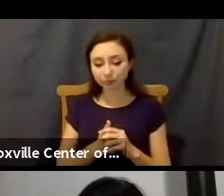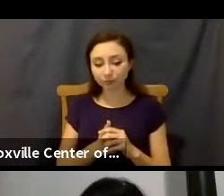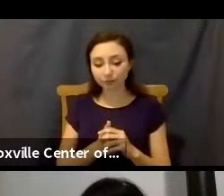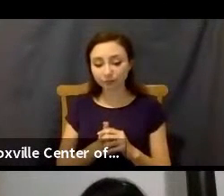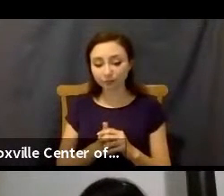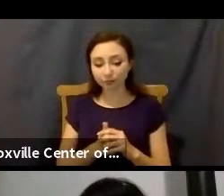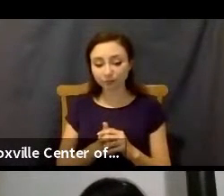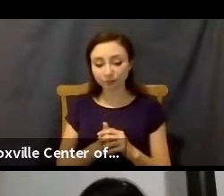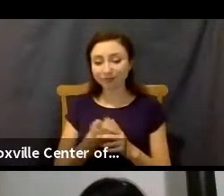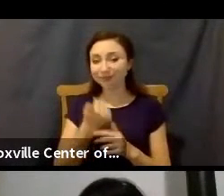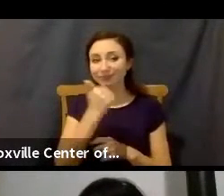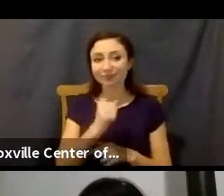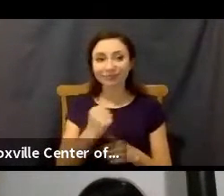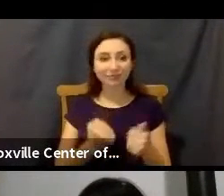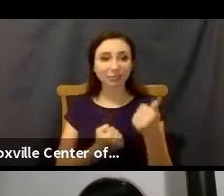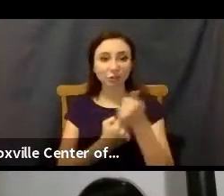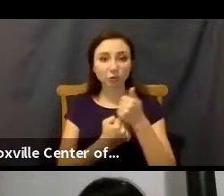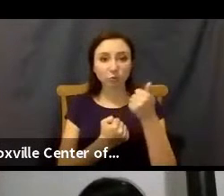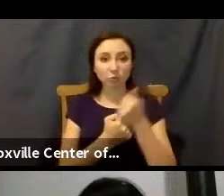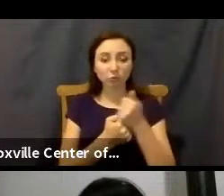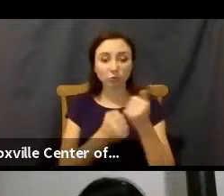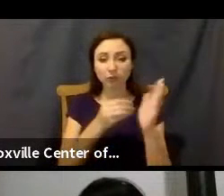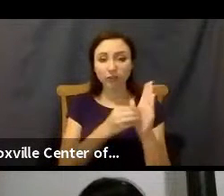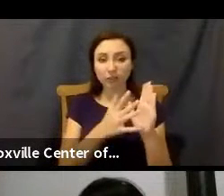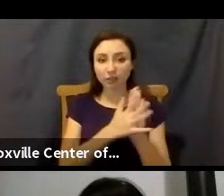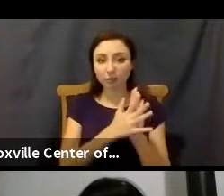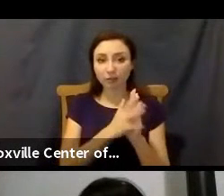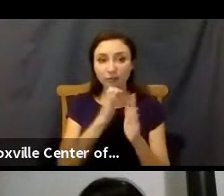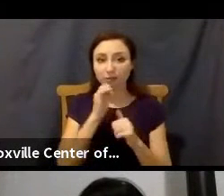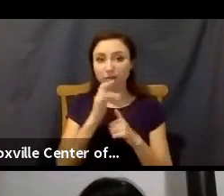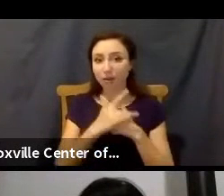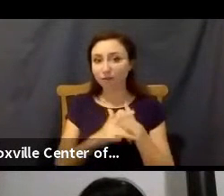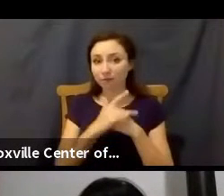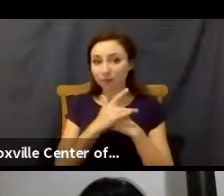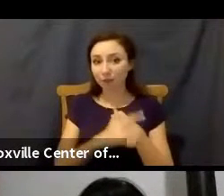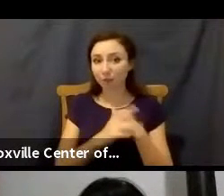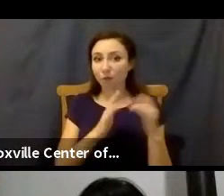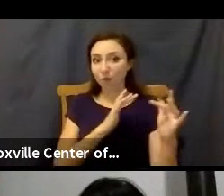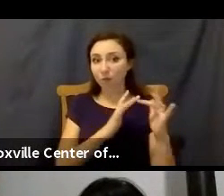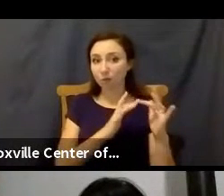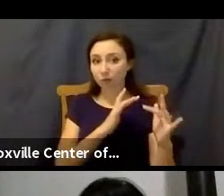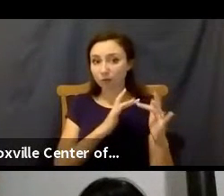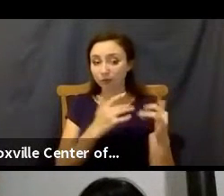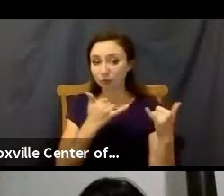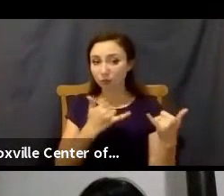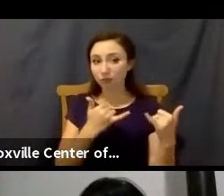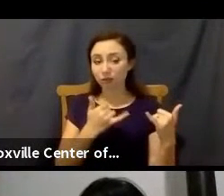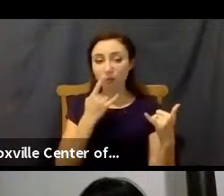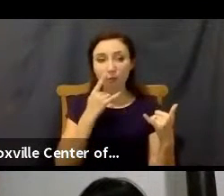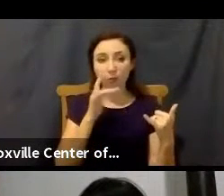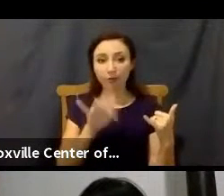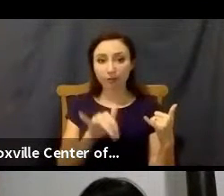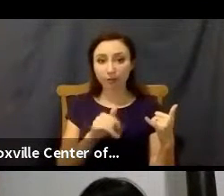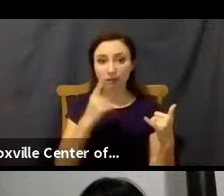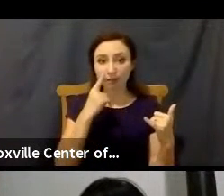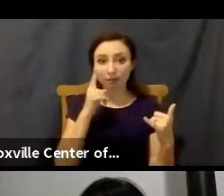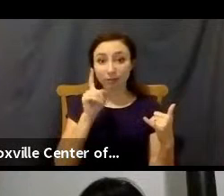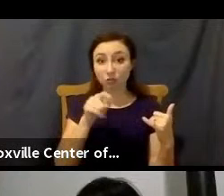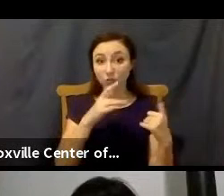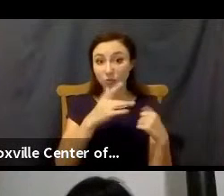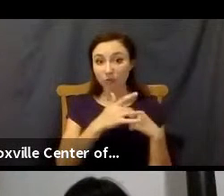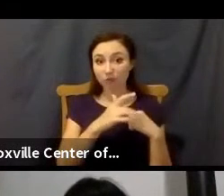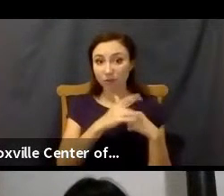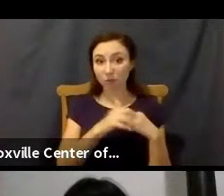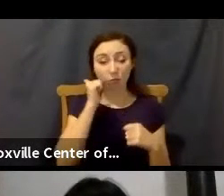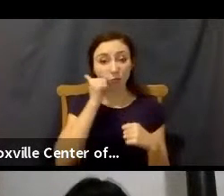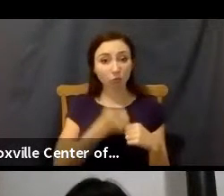Any supporting documentation was not available on the website. Although I think it should be available